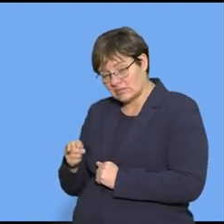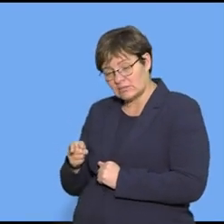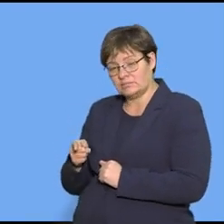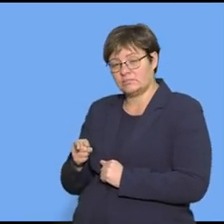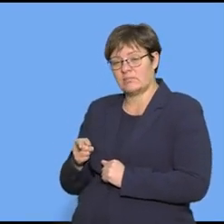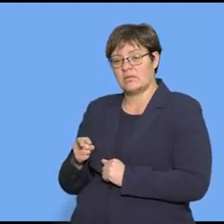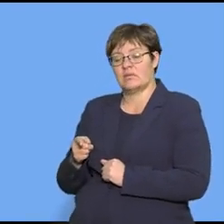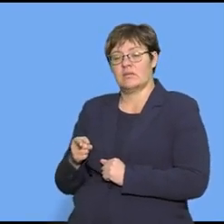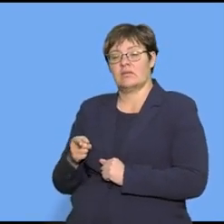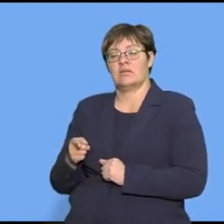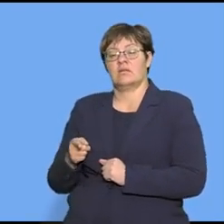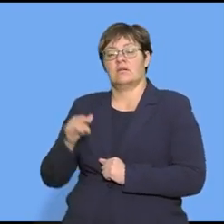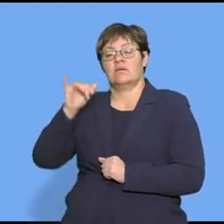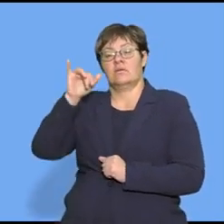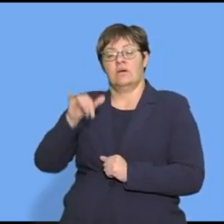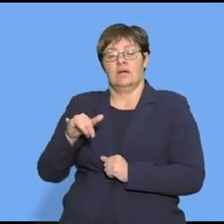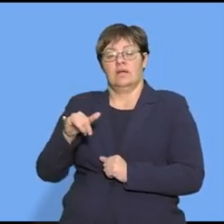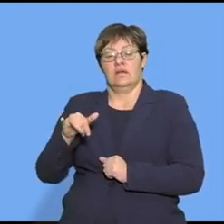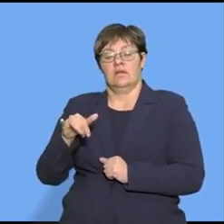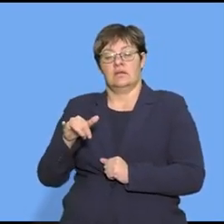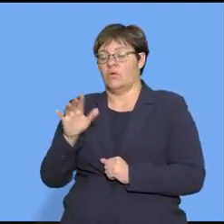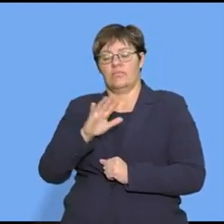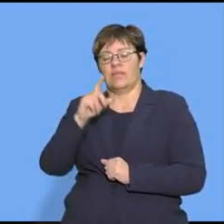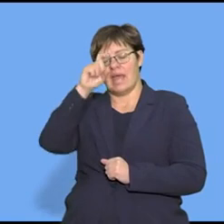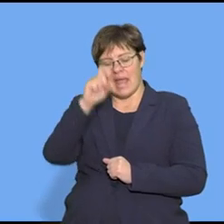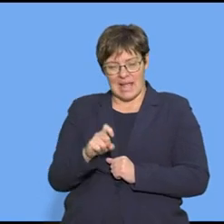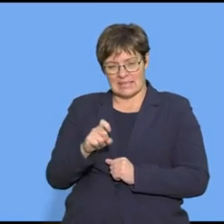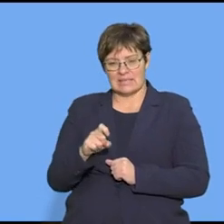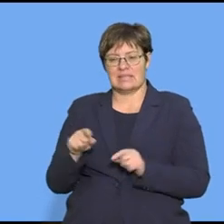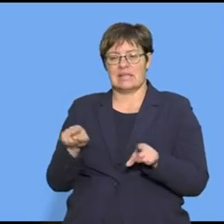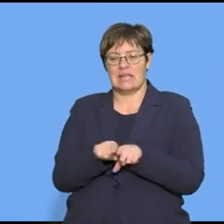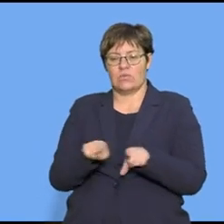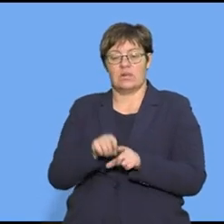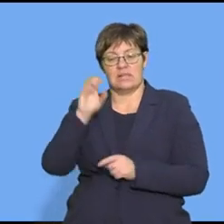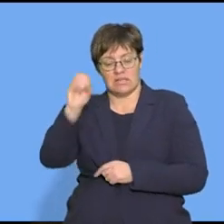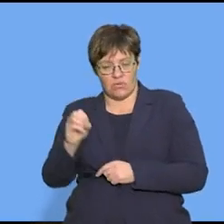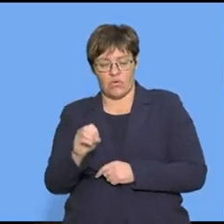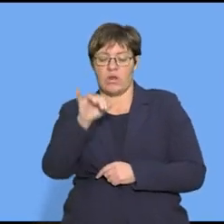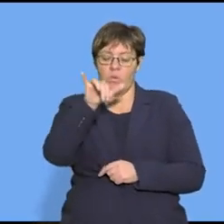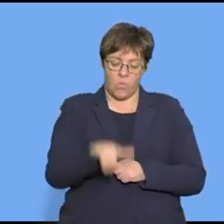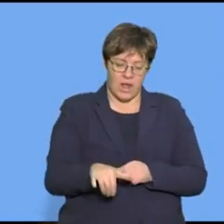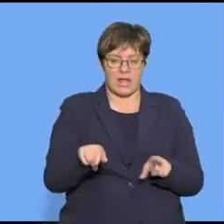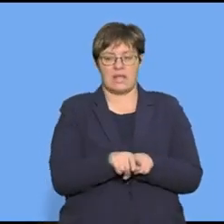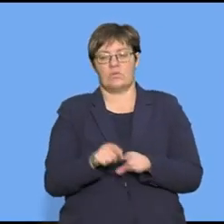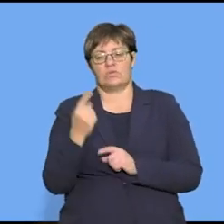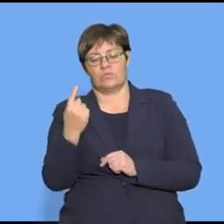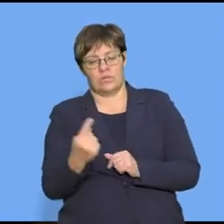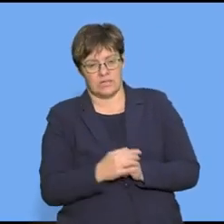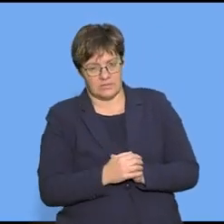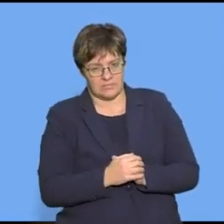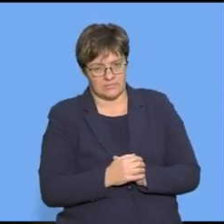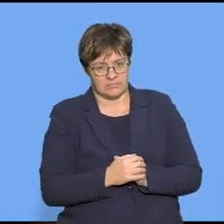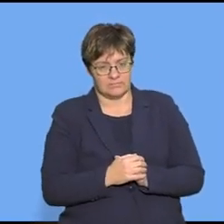be y or x first is equals to 0 and then y is equals to